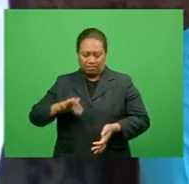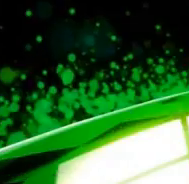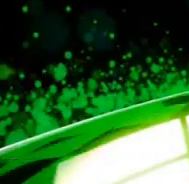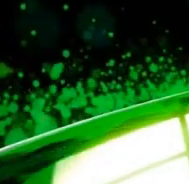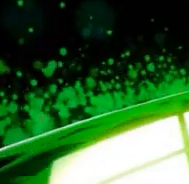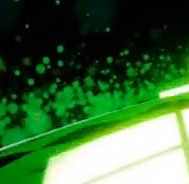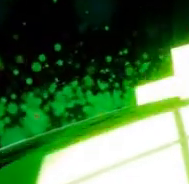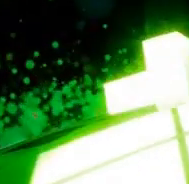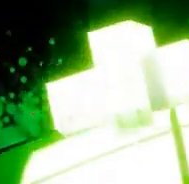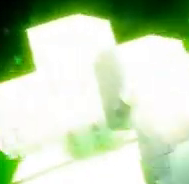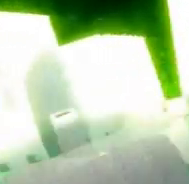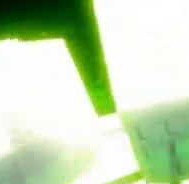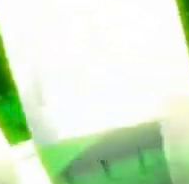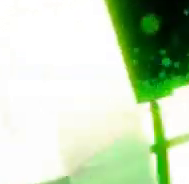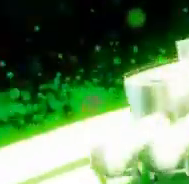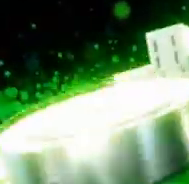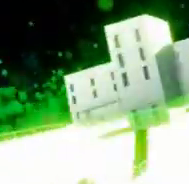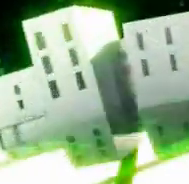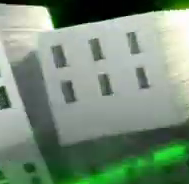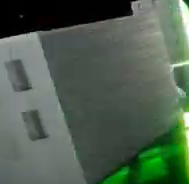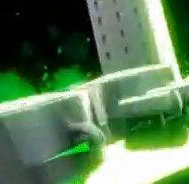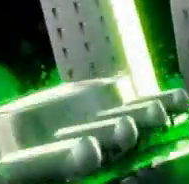school.